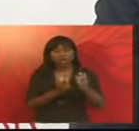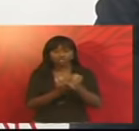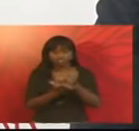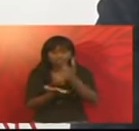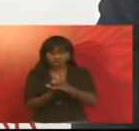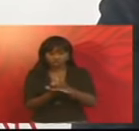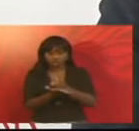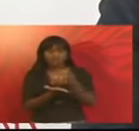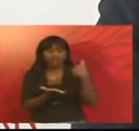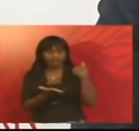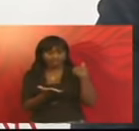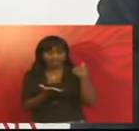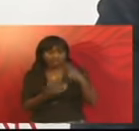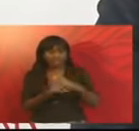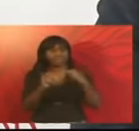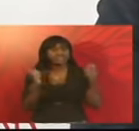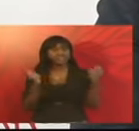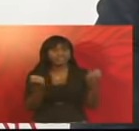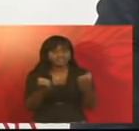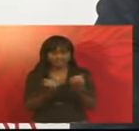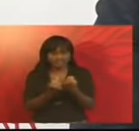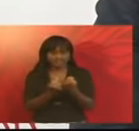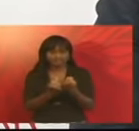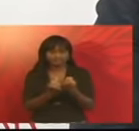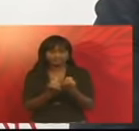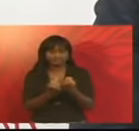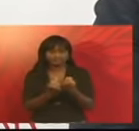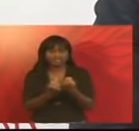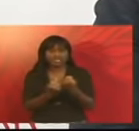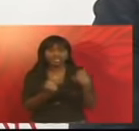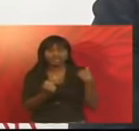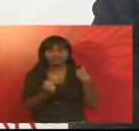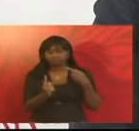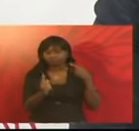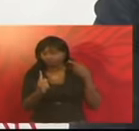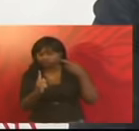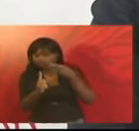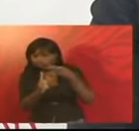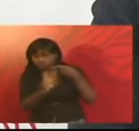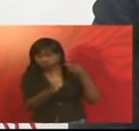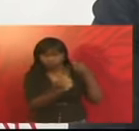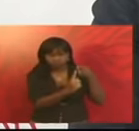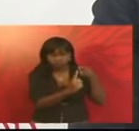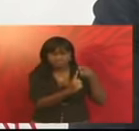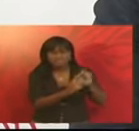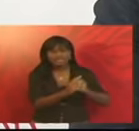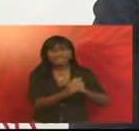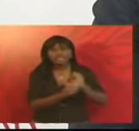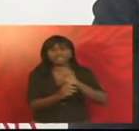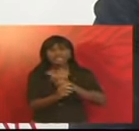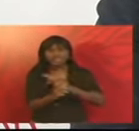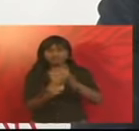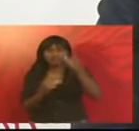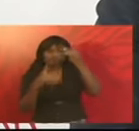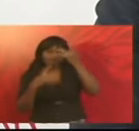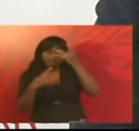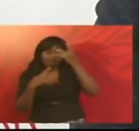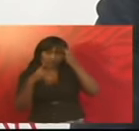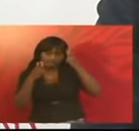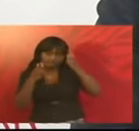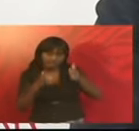Hutchinson. And they have targeted, as I said, staff, patients, and